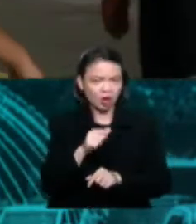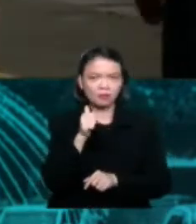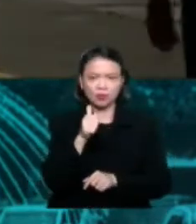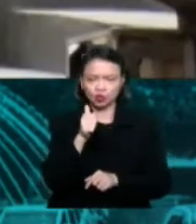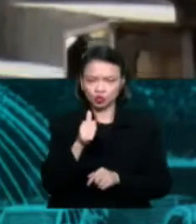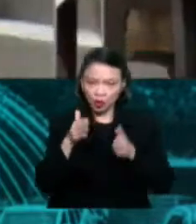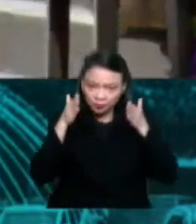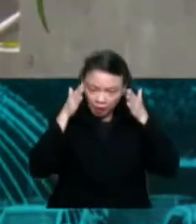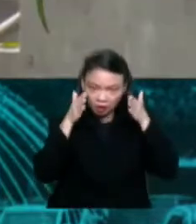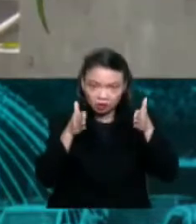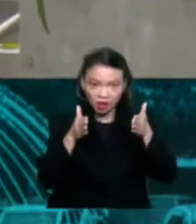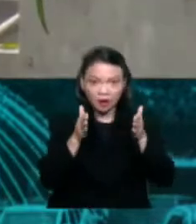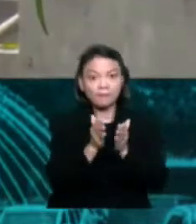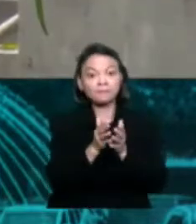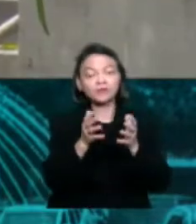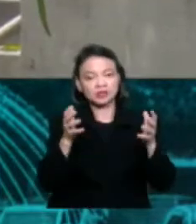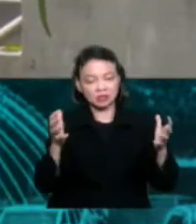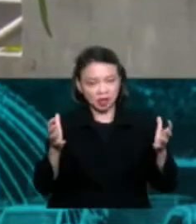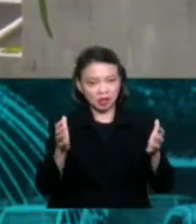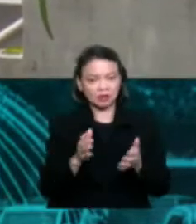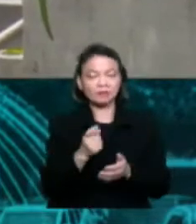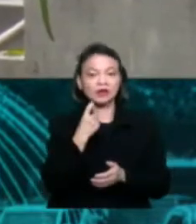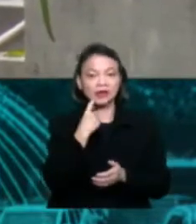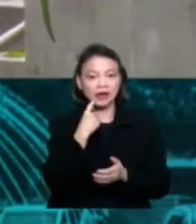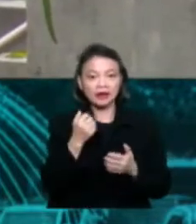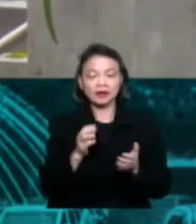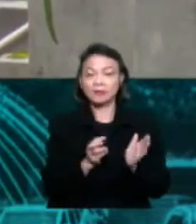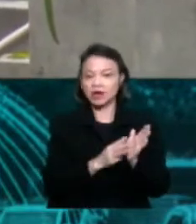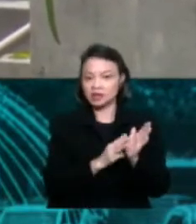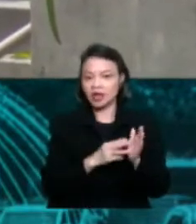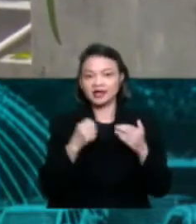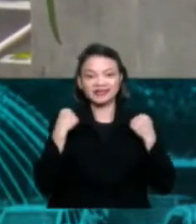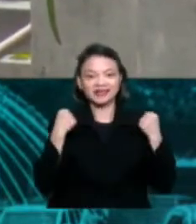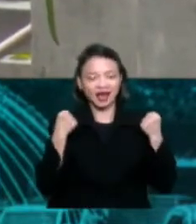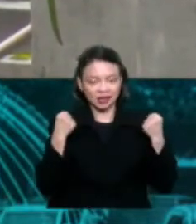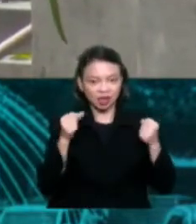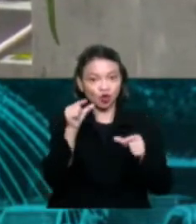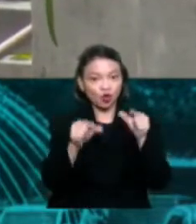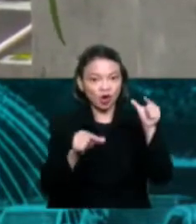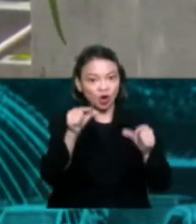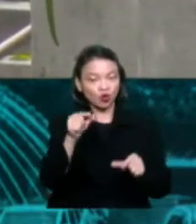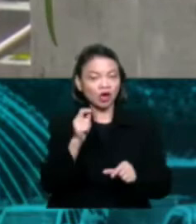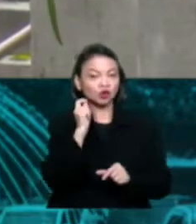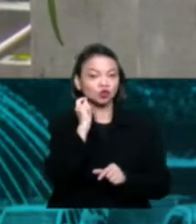conditions. And this is important because if